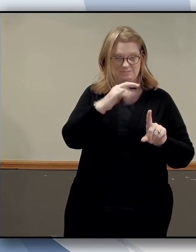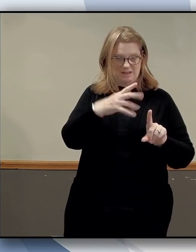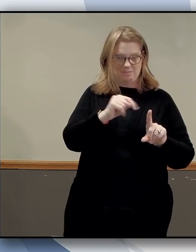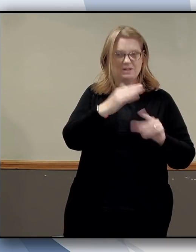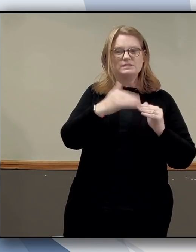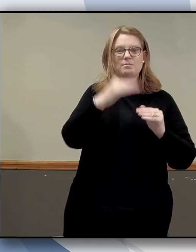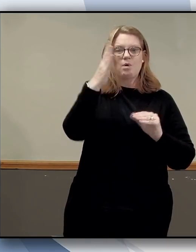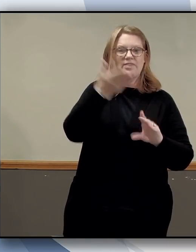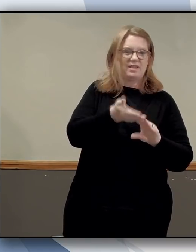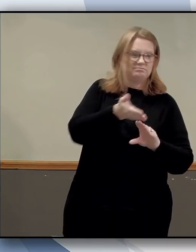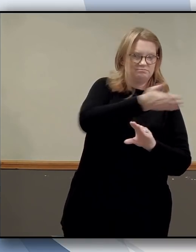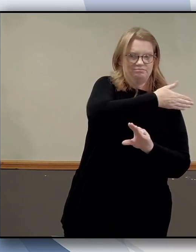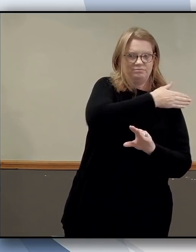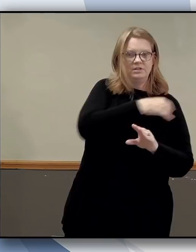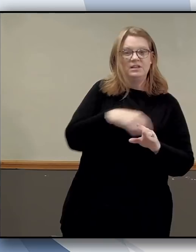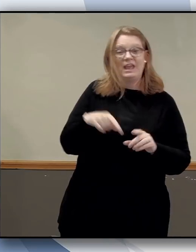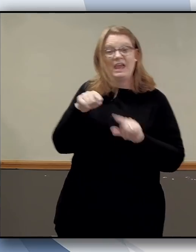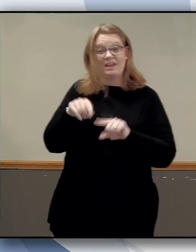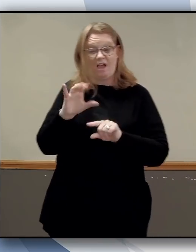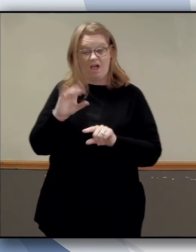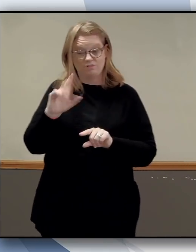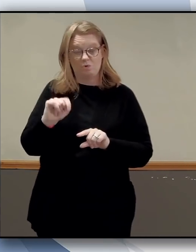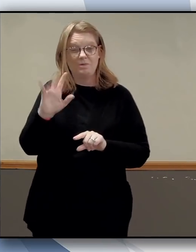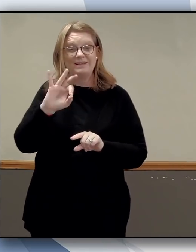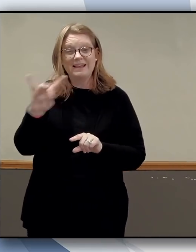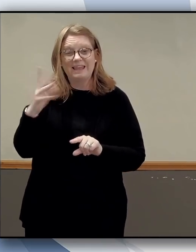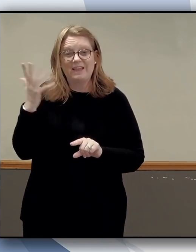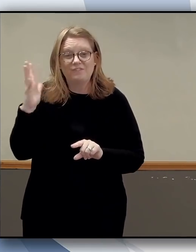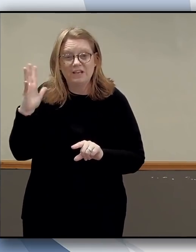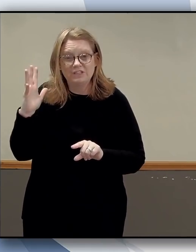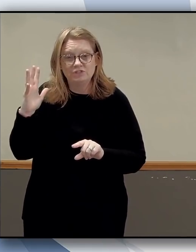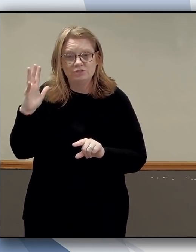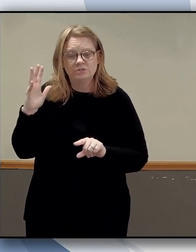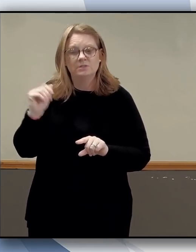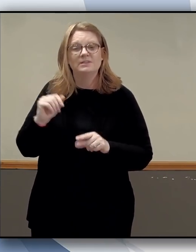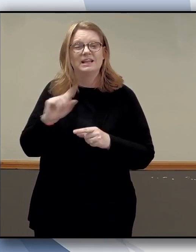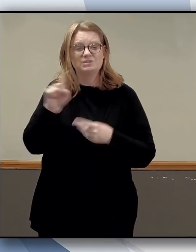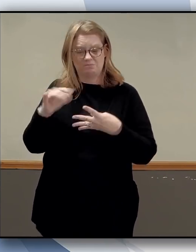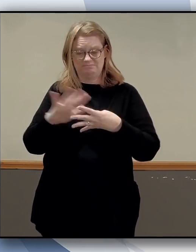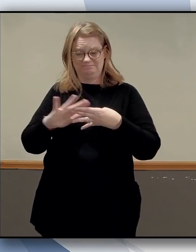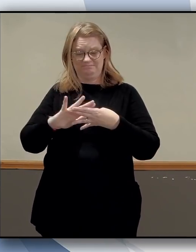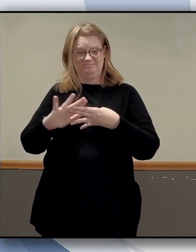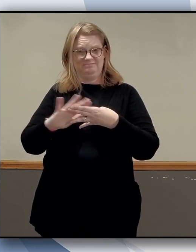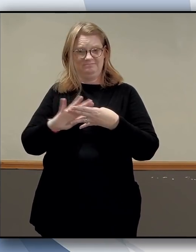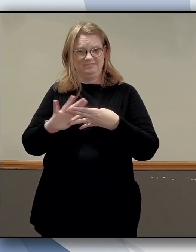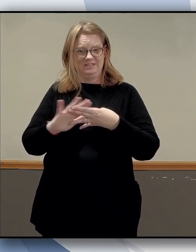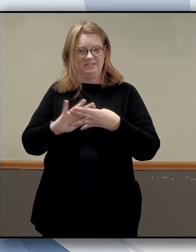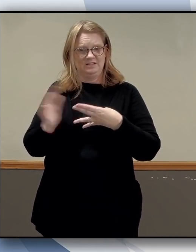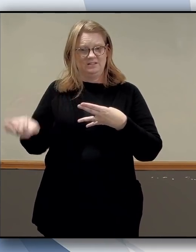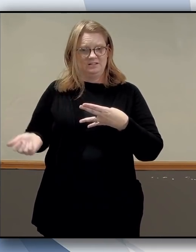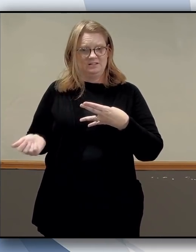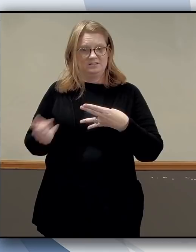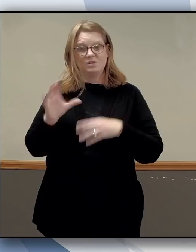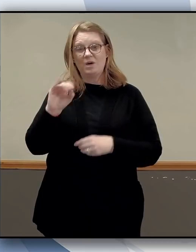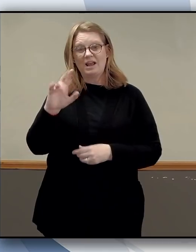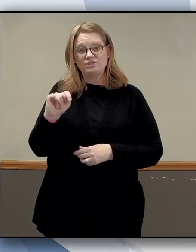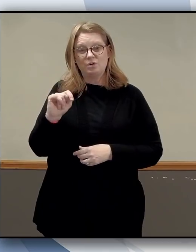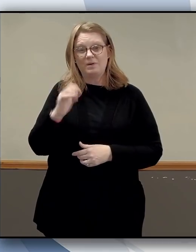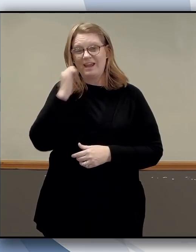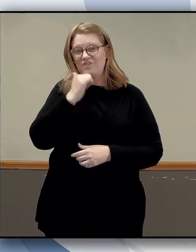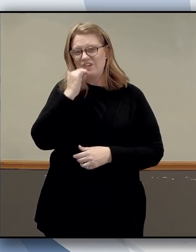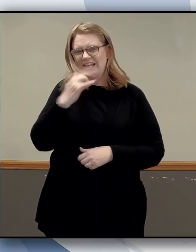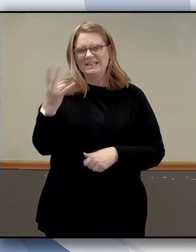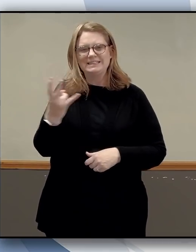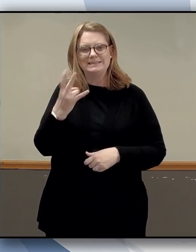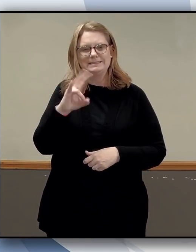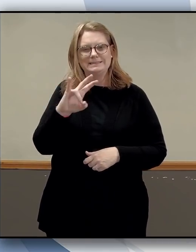to give people a sense of if they think that we're on a good course or not, we're averaging 7 deaths a day so far in October, and at this rate, we'd